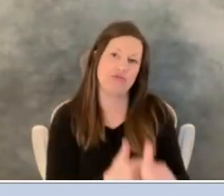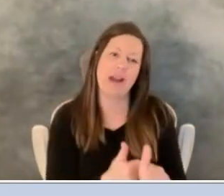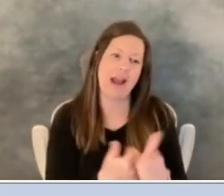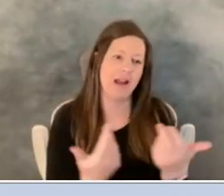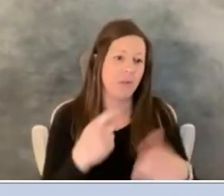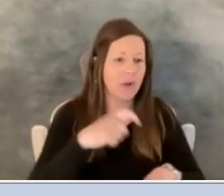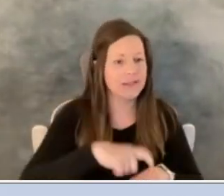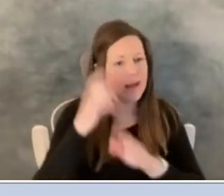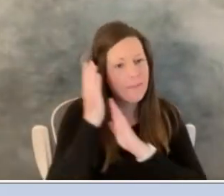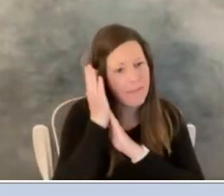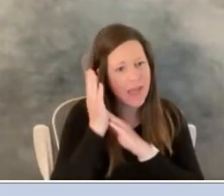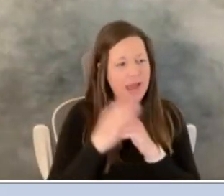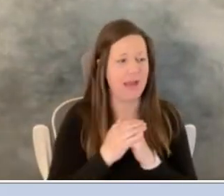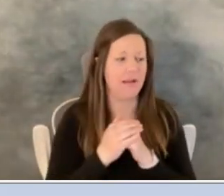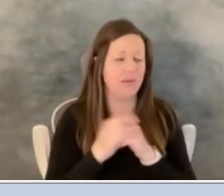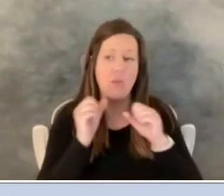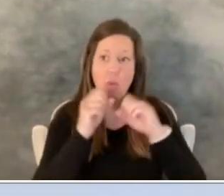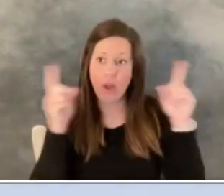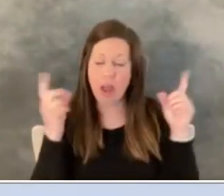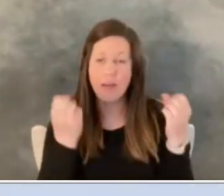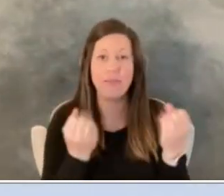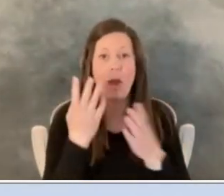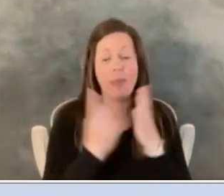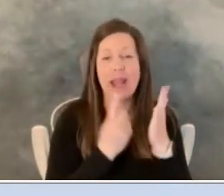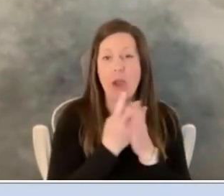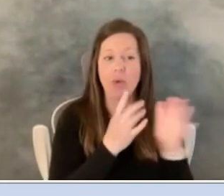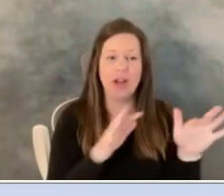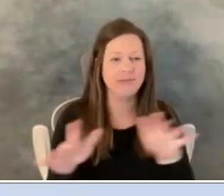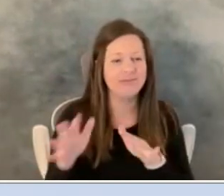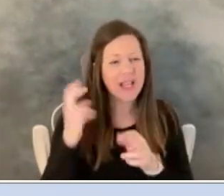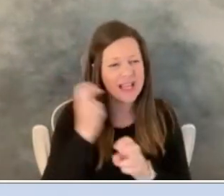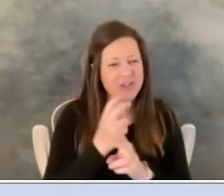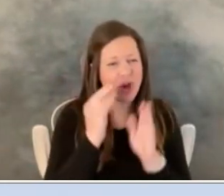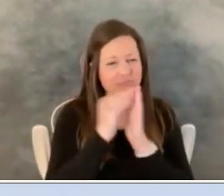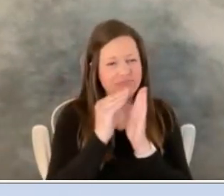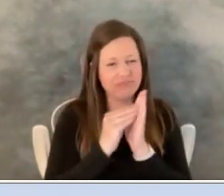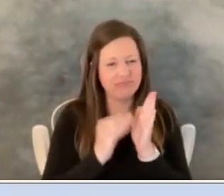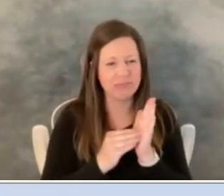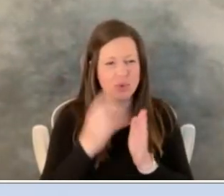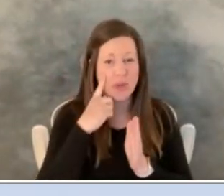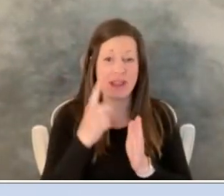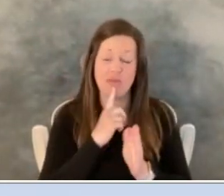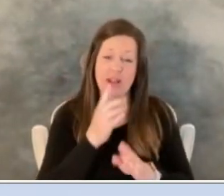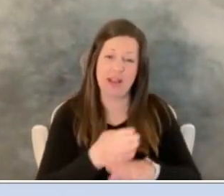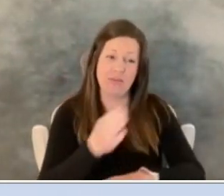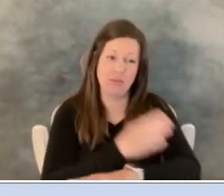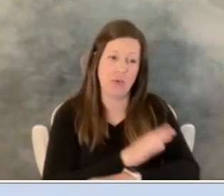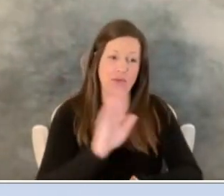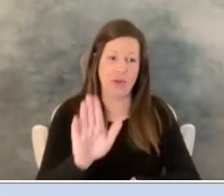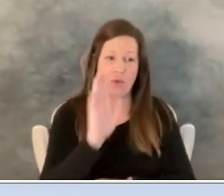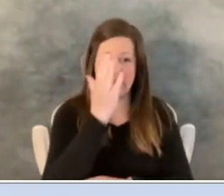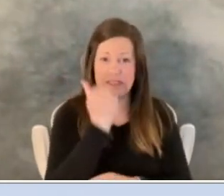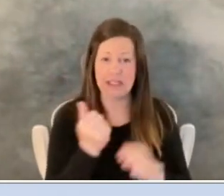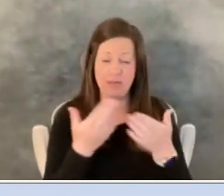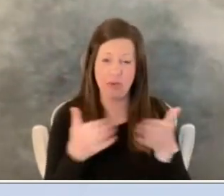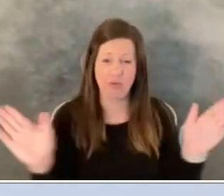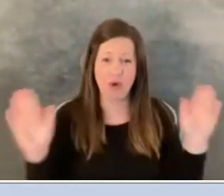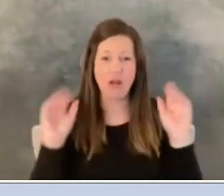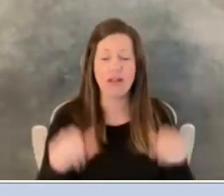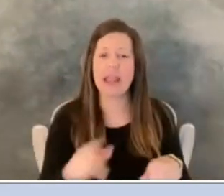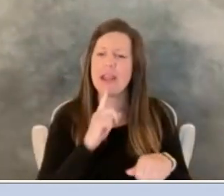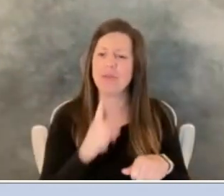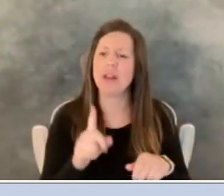many hours I actually slept. So I think while in the phase of improving your sleep overall, it can really be helpful, gives you important